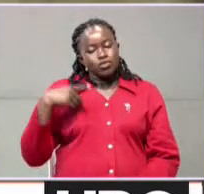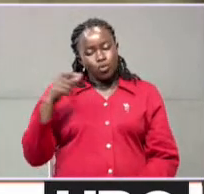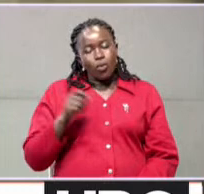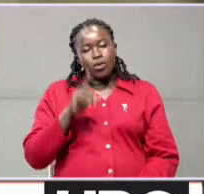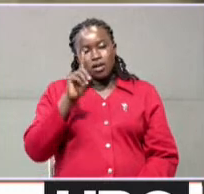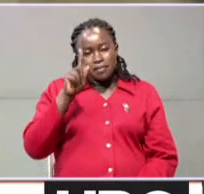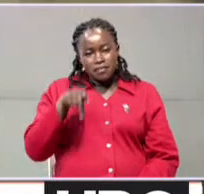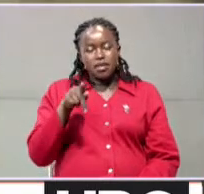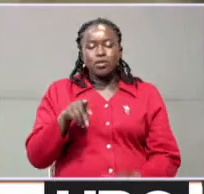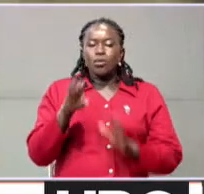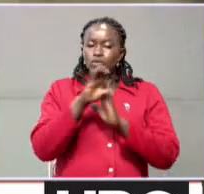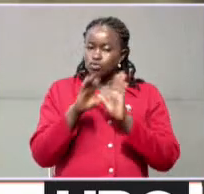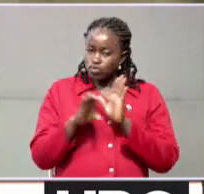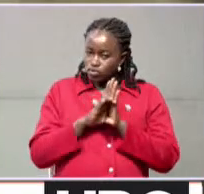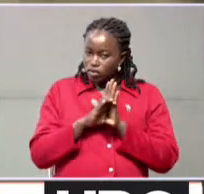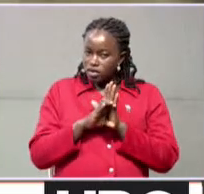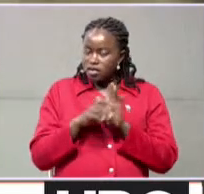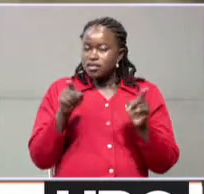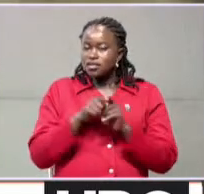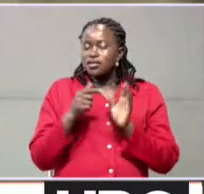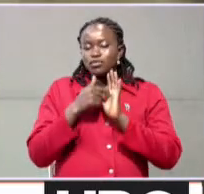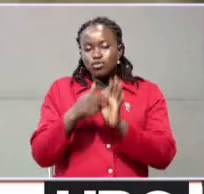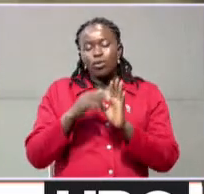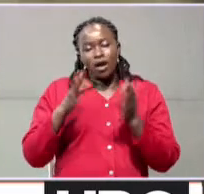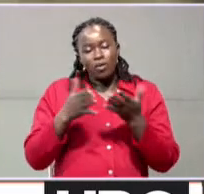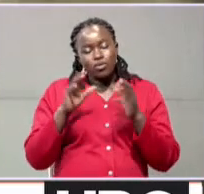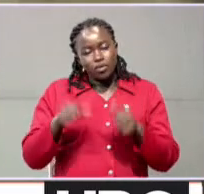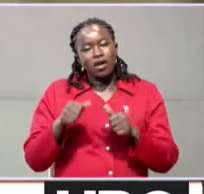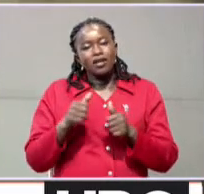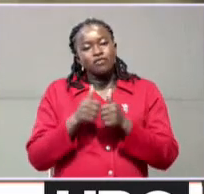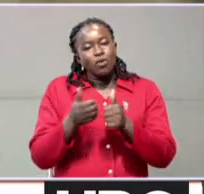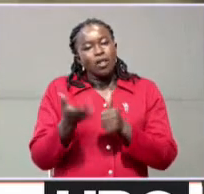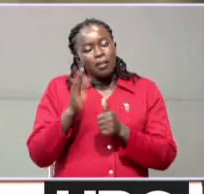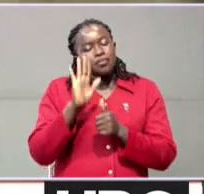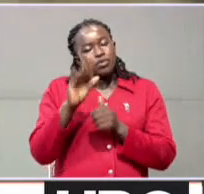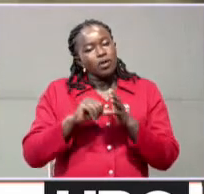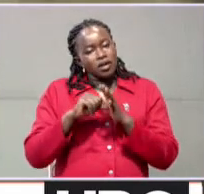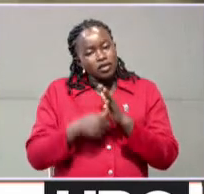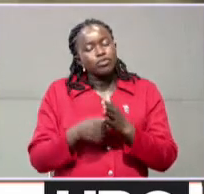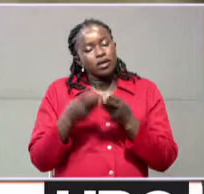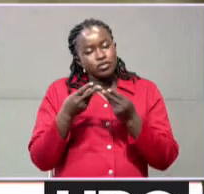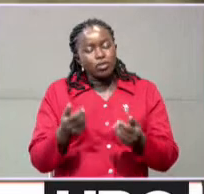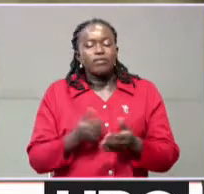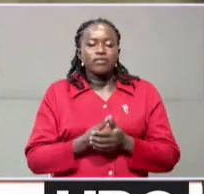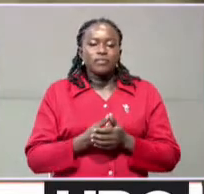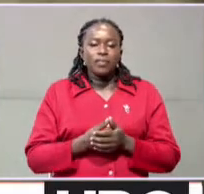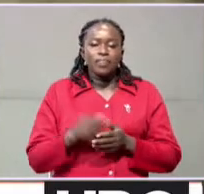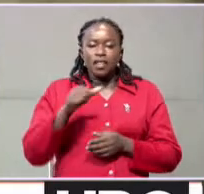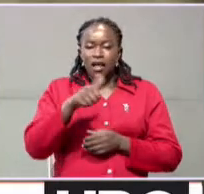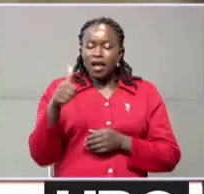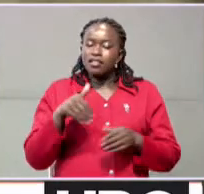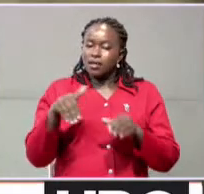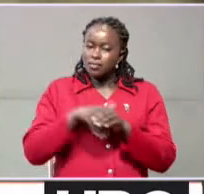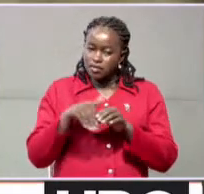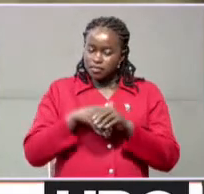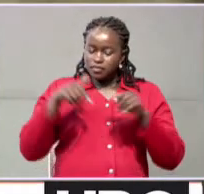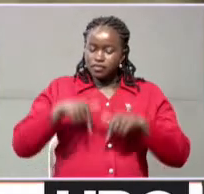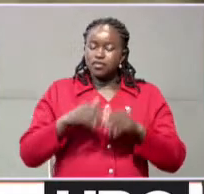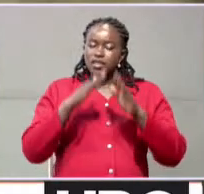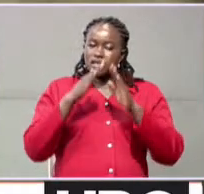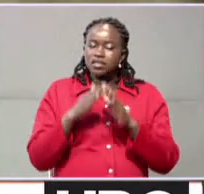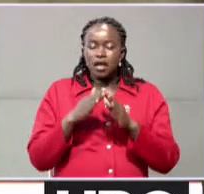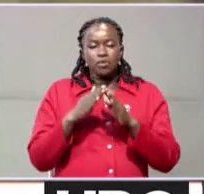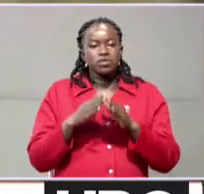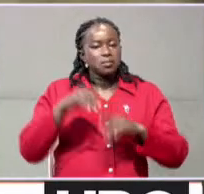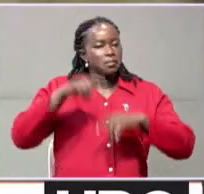constitution it shows you how you can handle your issues other members of this house will not